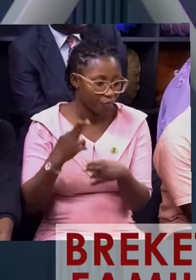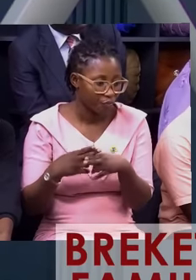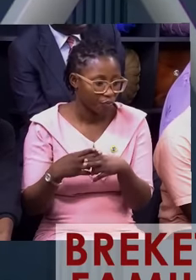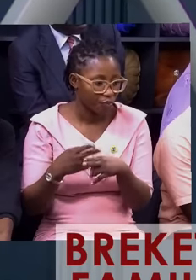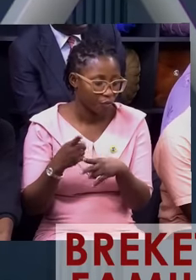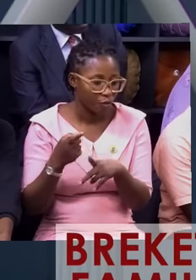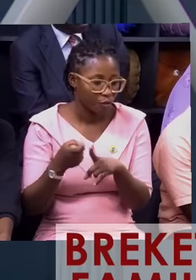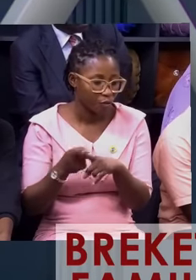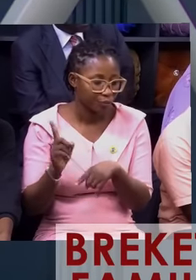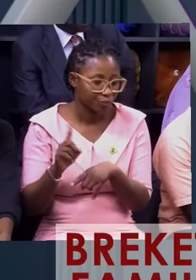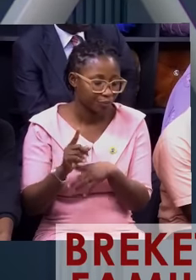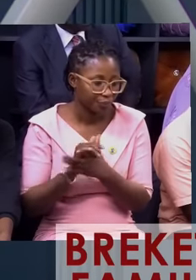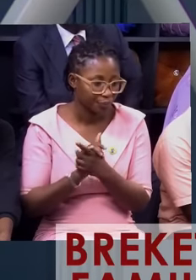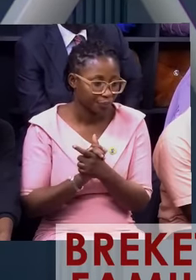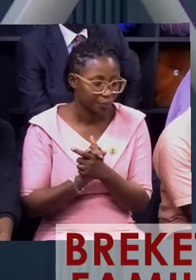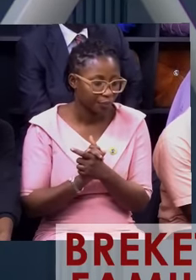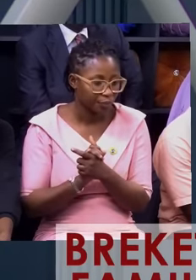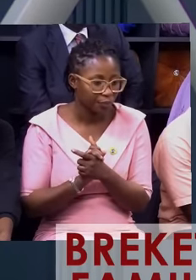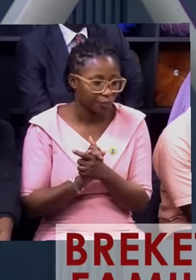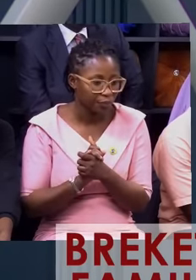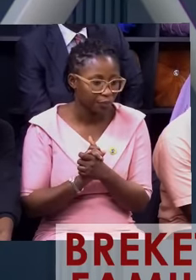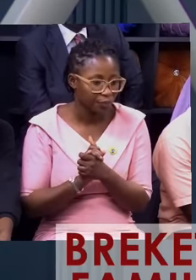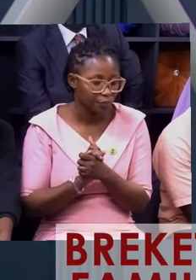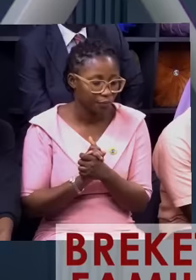morning from good